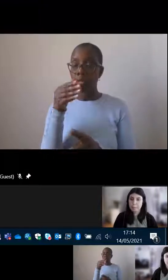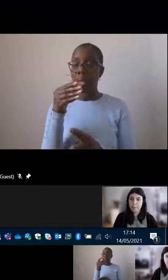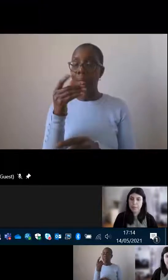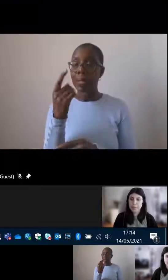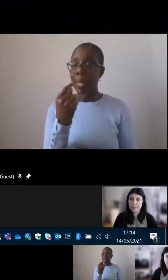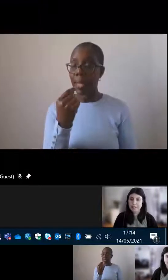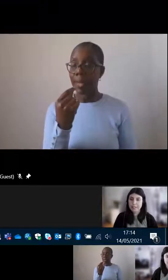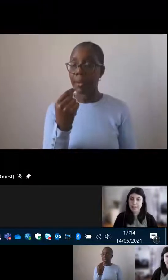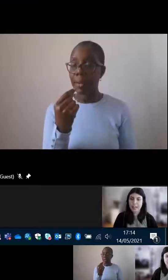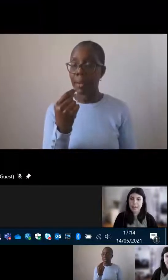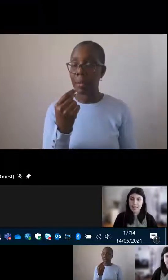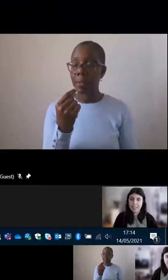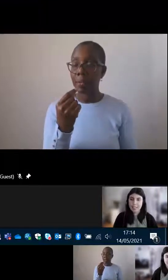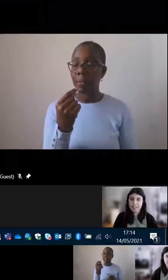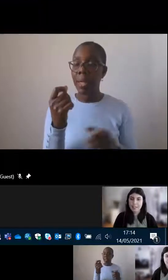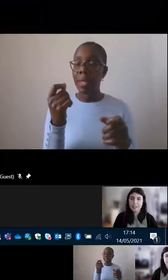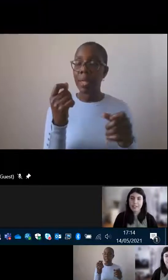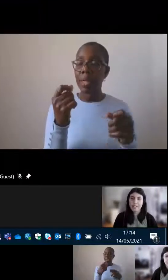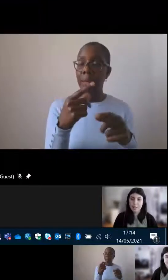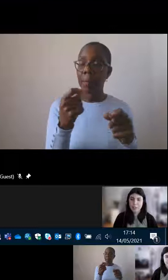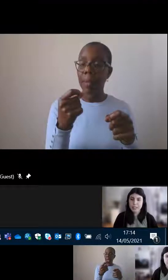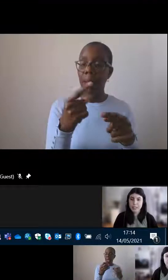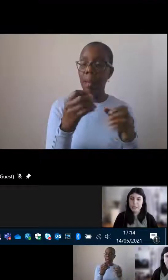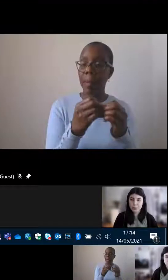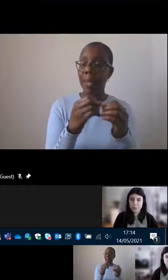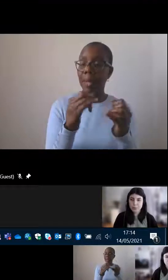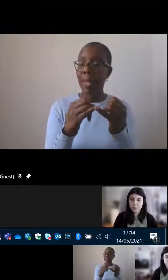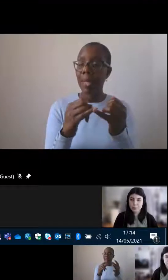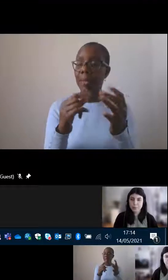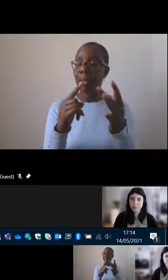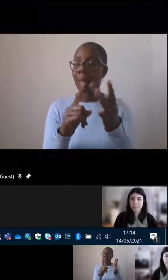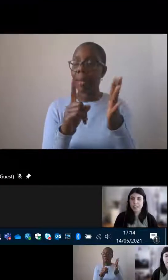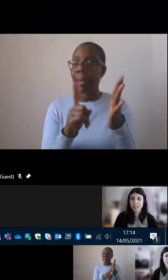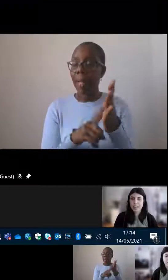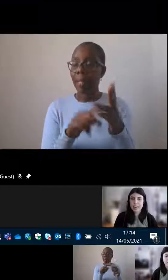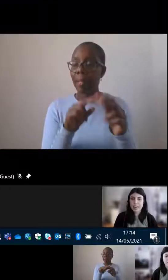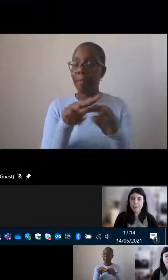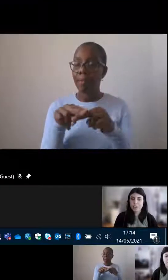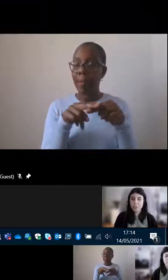the BSIL family